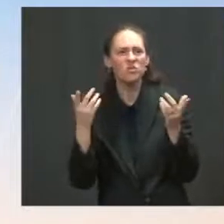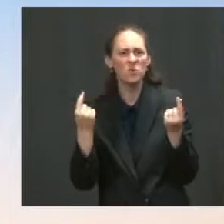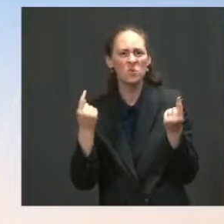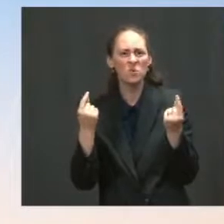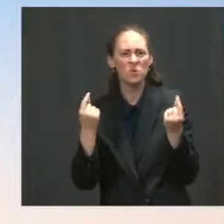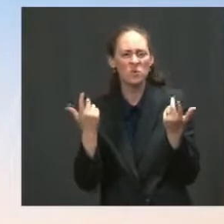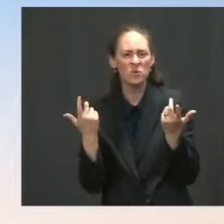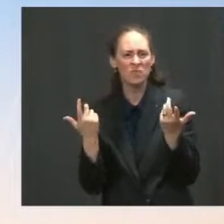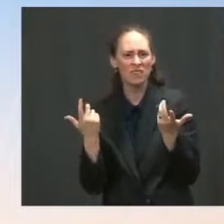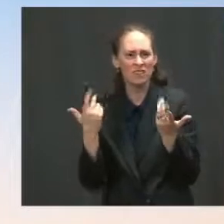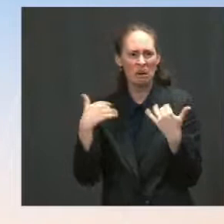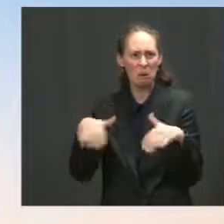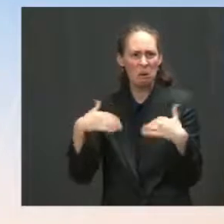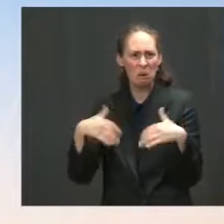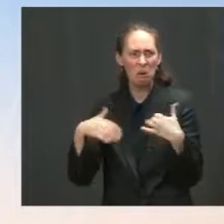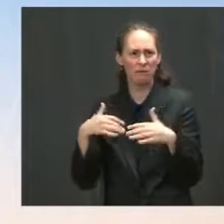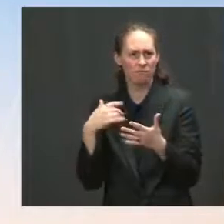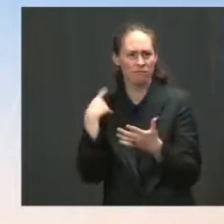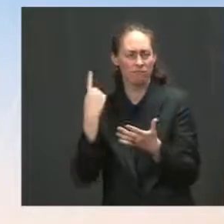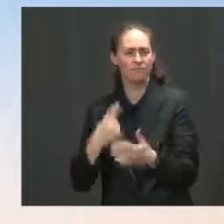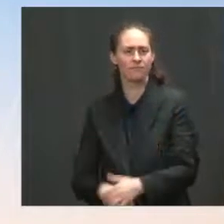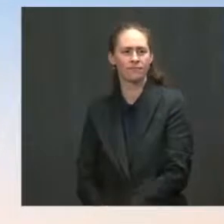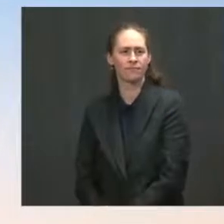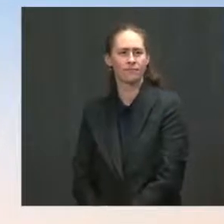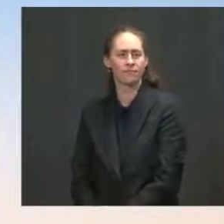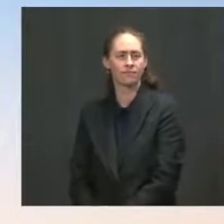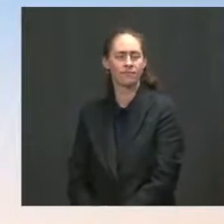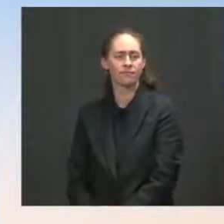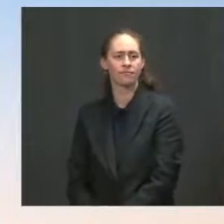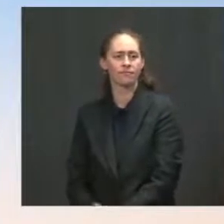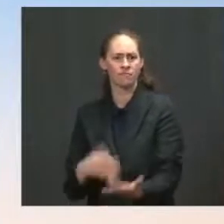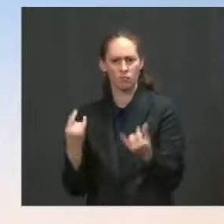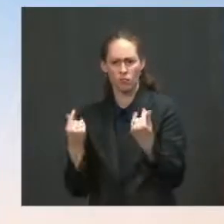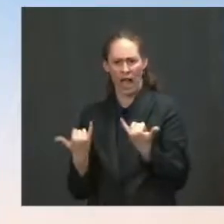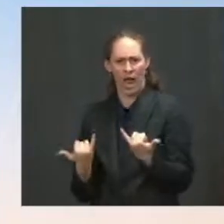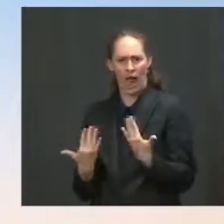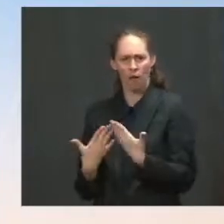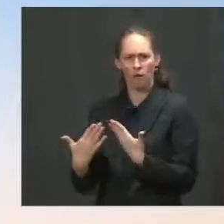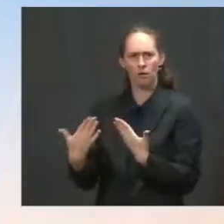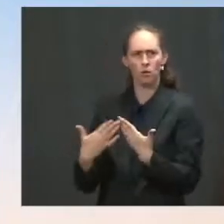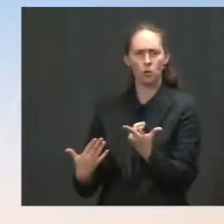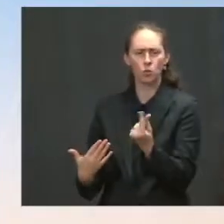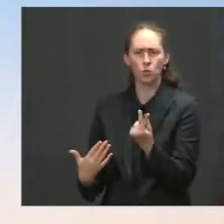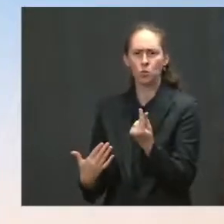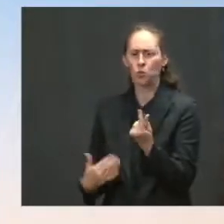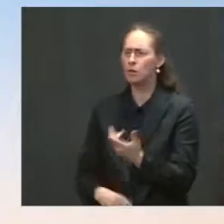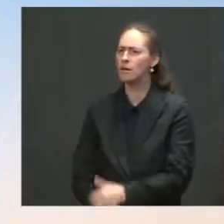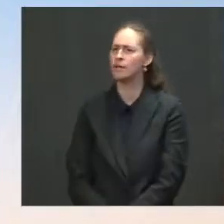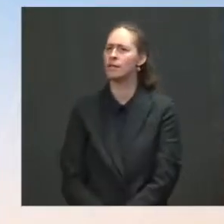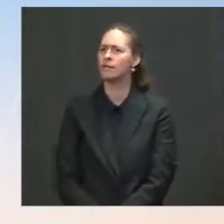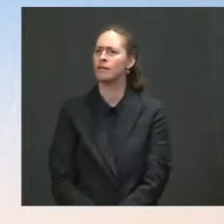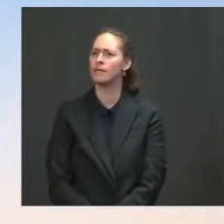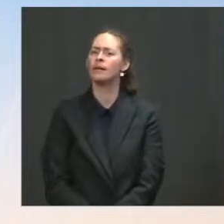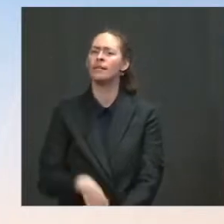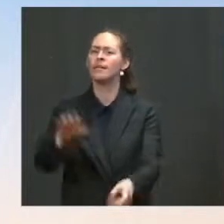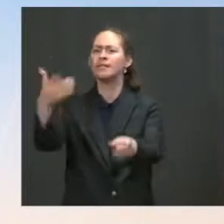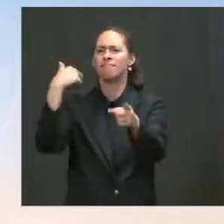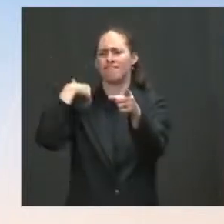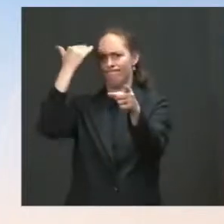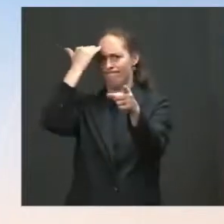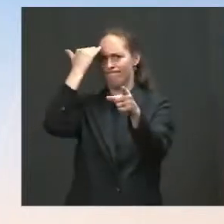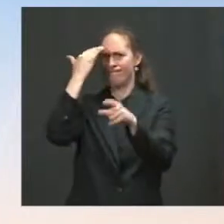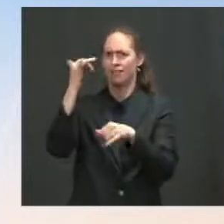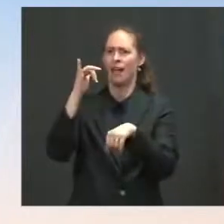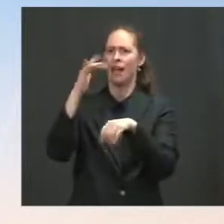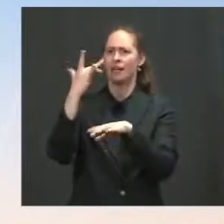date. What are you doing between now and that date? We are certainly well aware of the date, well aware of the impact, but I don't have anything to preview in